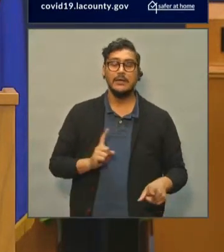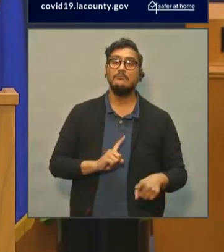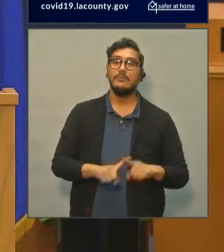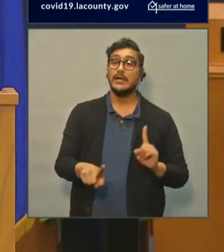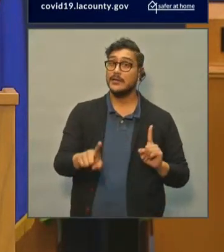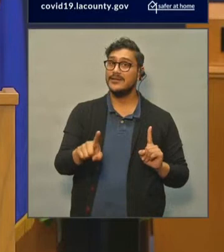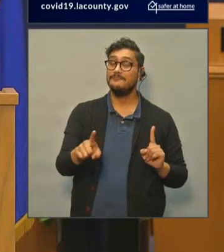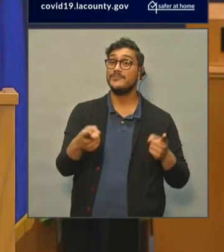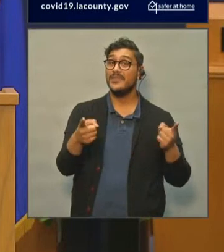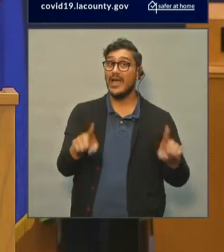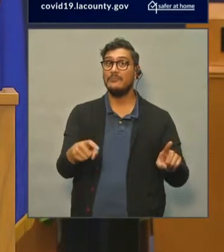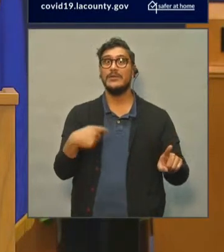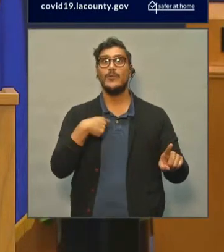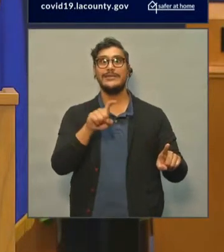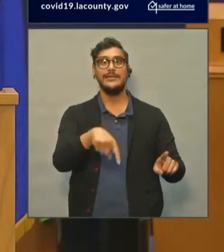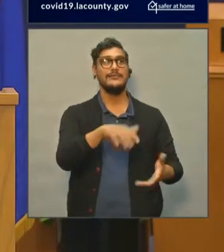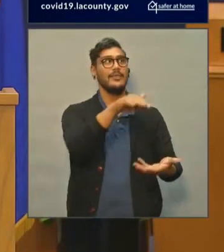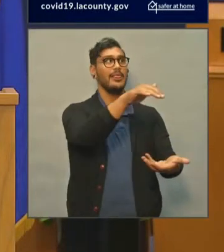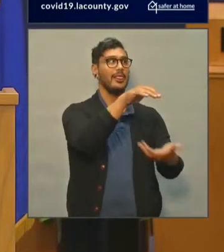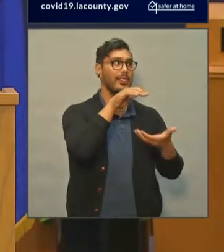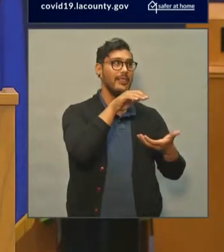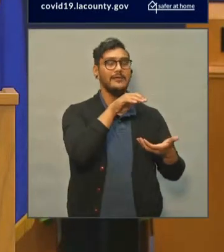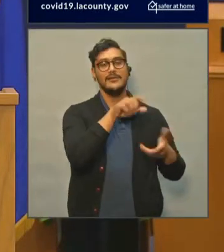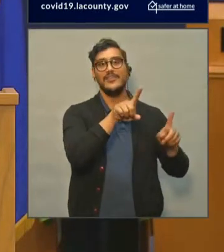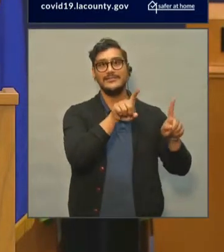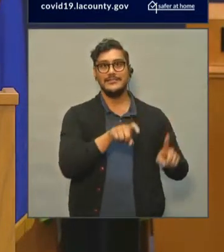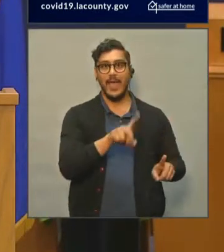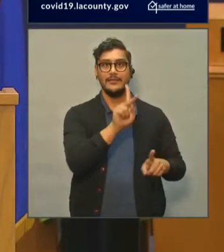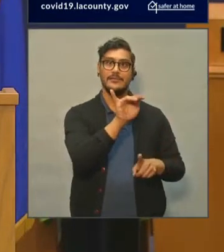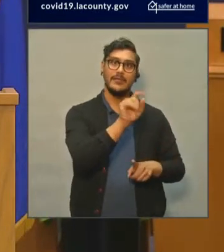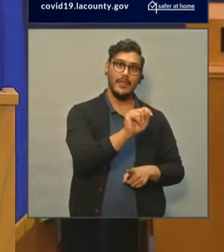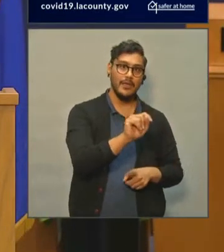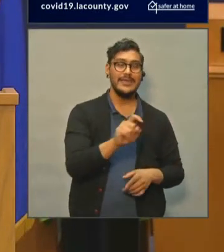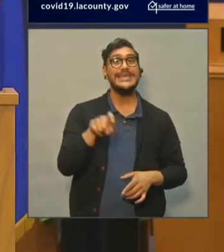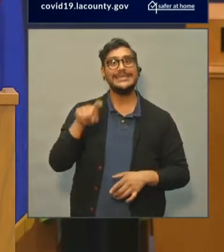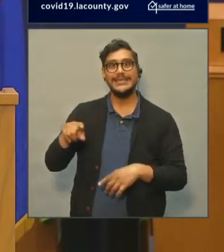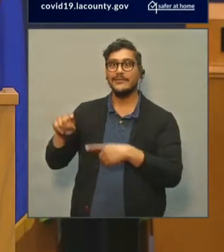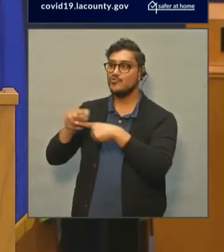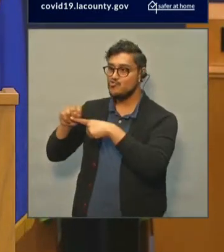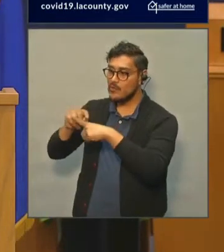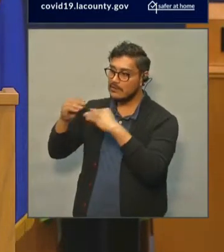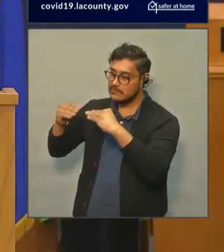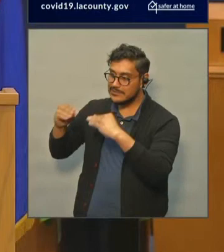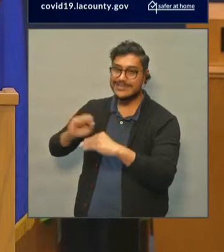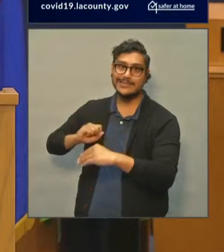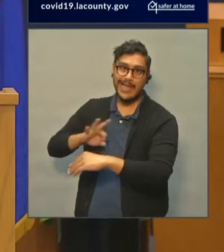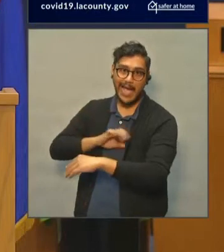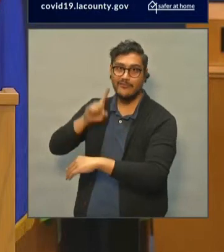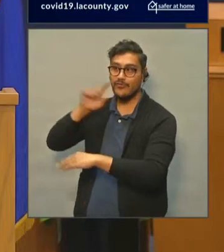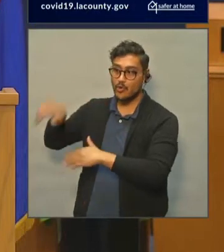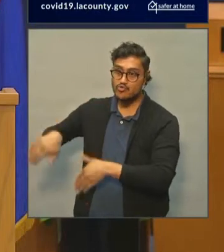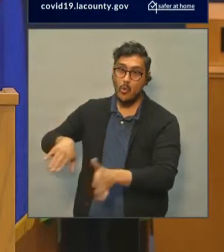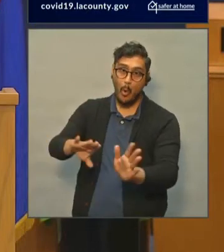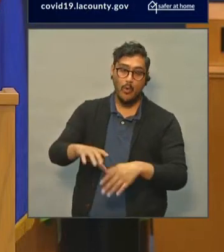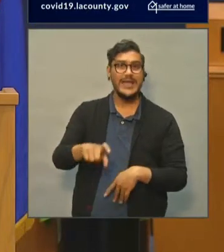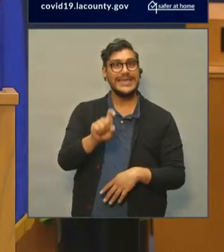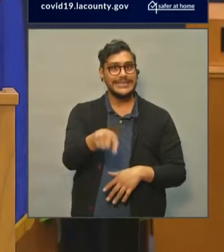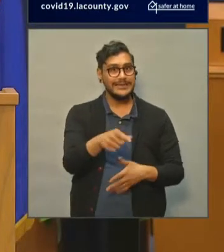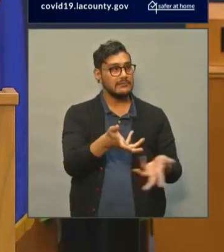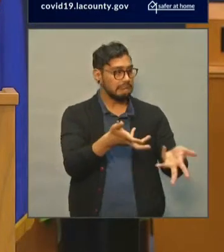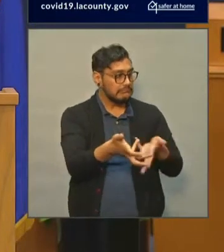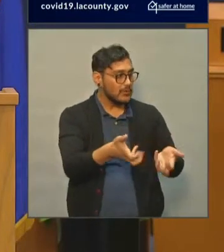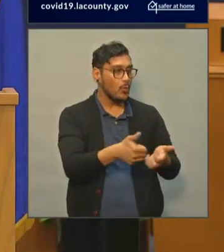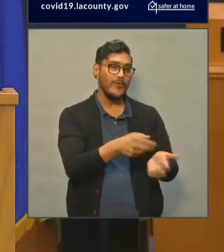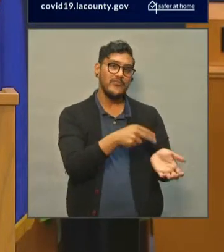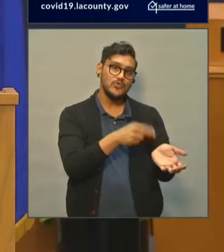get all of the testing equipment in. We had to train staff so that they could be deployed. We had to work with the nursing homes as well on making